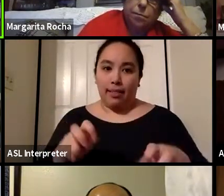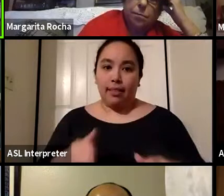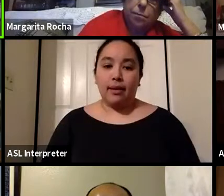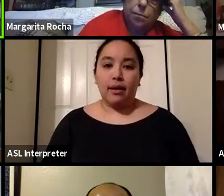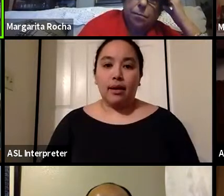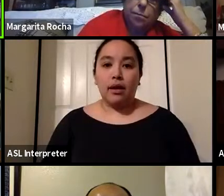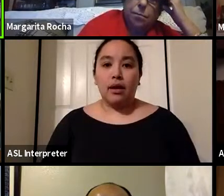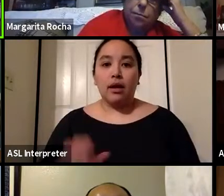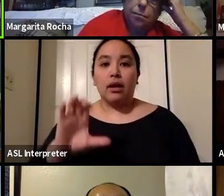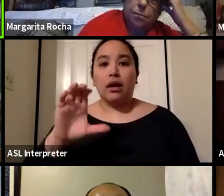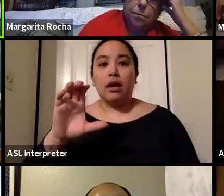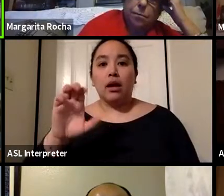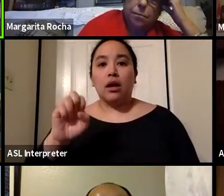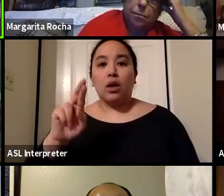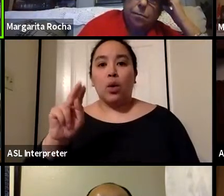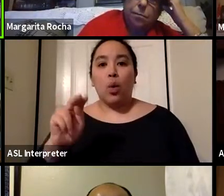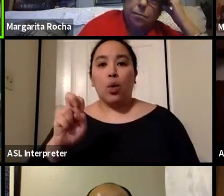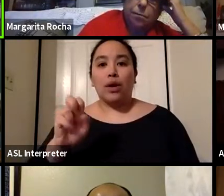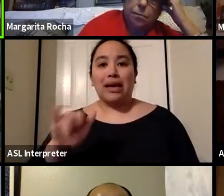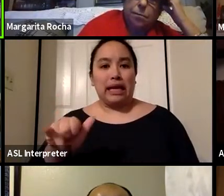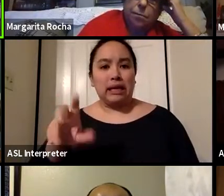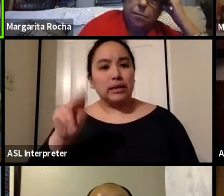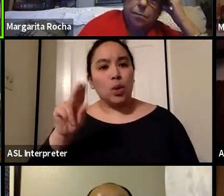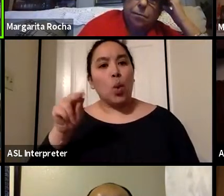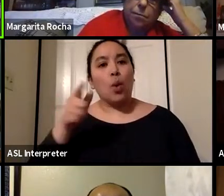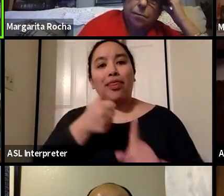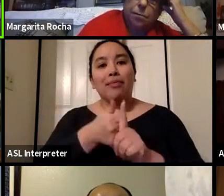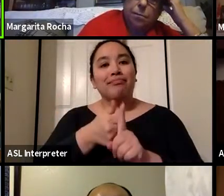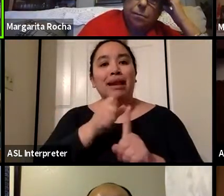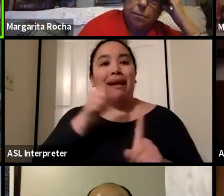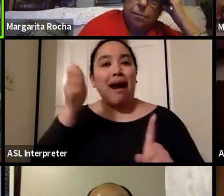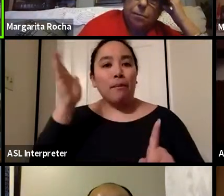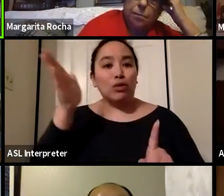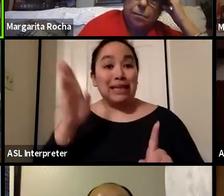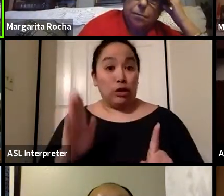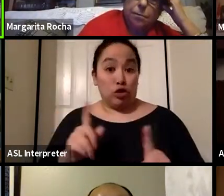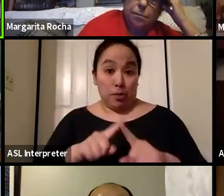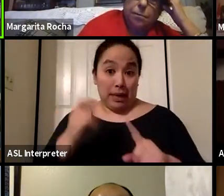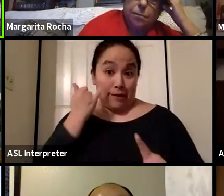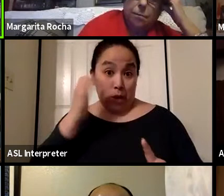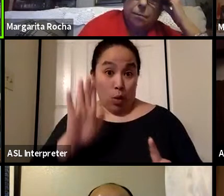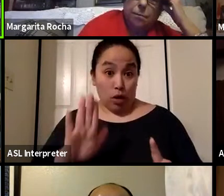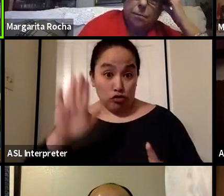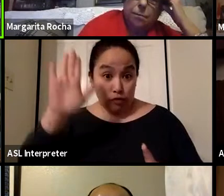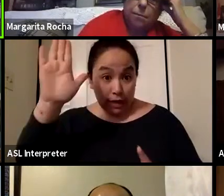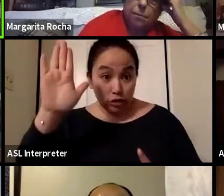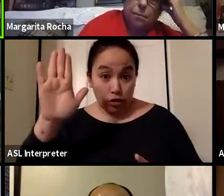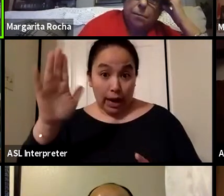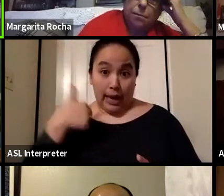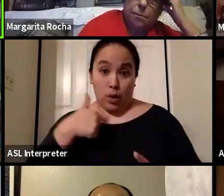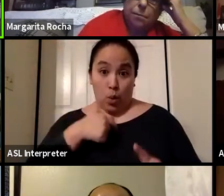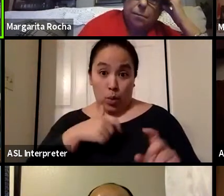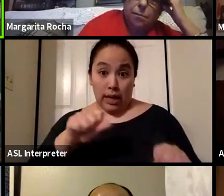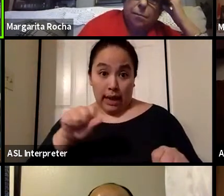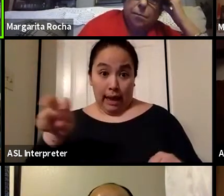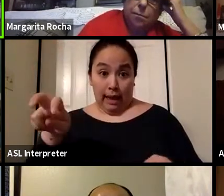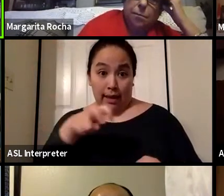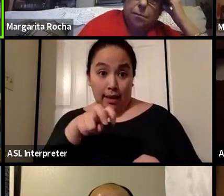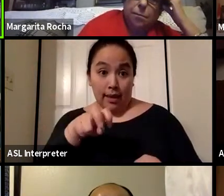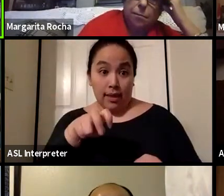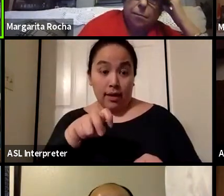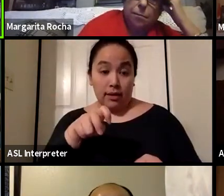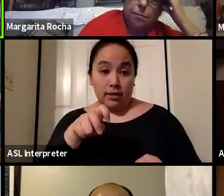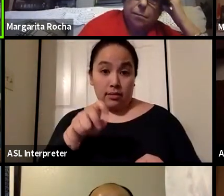No, they were not listed as a presenter, but if they want to raise their hand as an attendee, we can have them speak